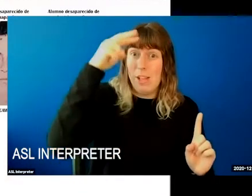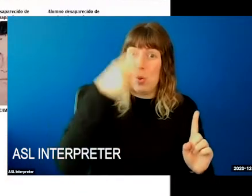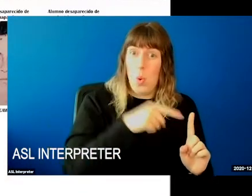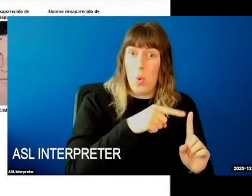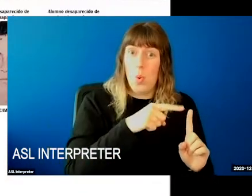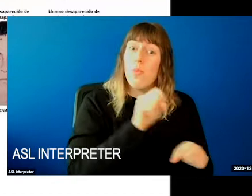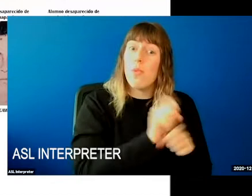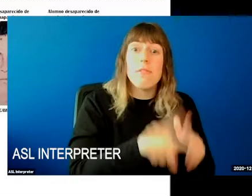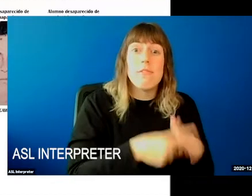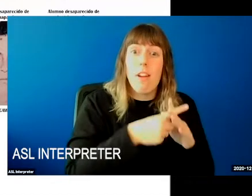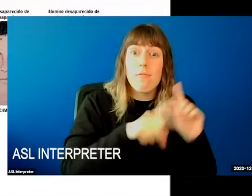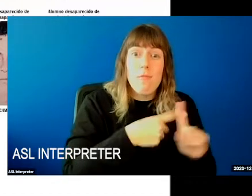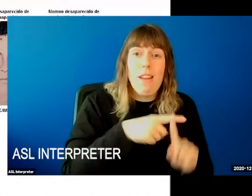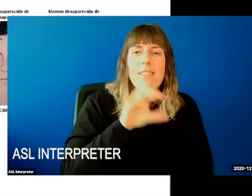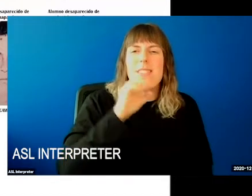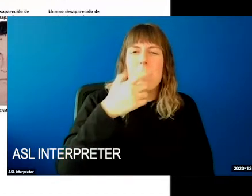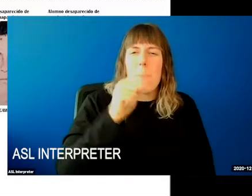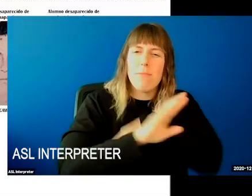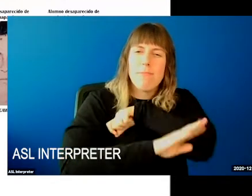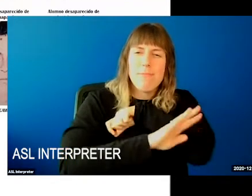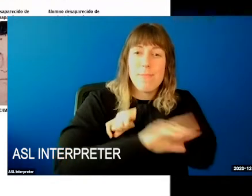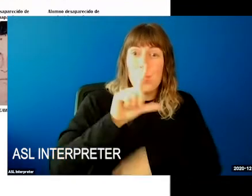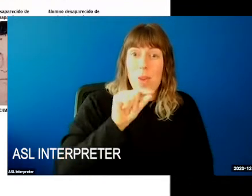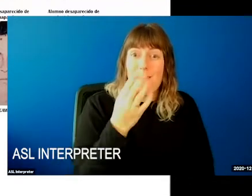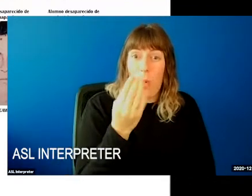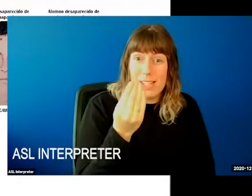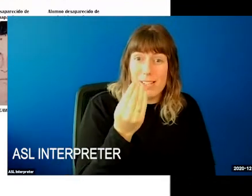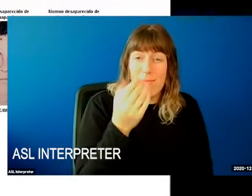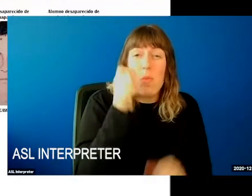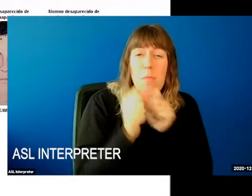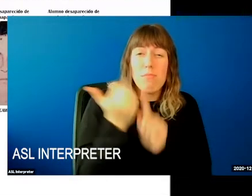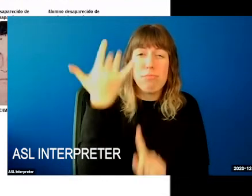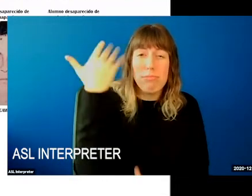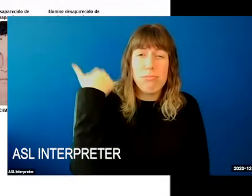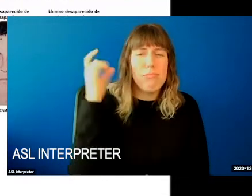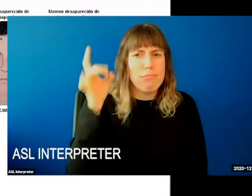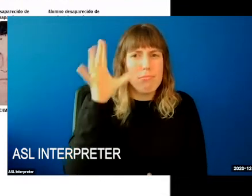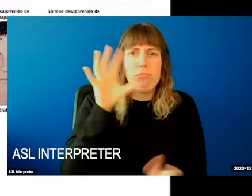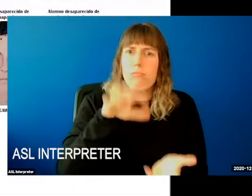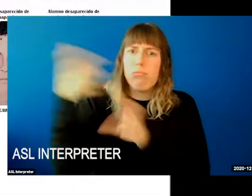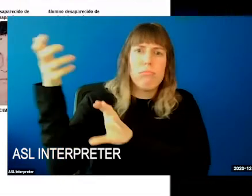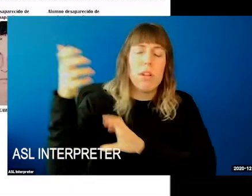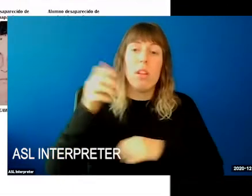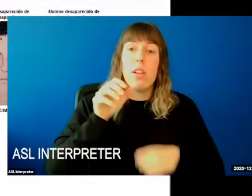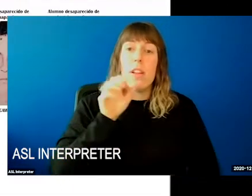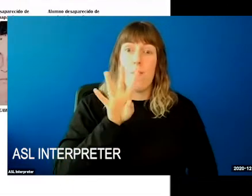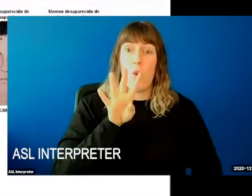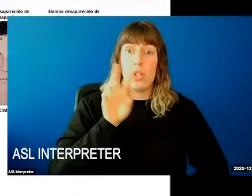in September 2014. I don't know how many of you remember, but there was a terrible incident of